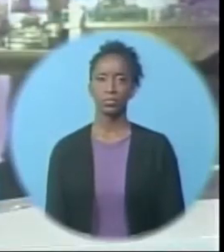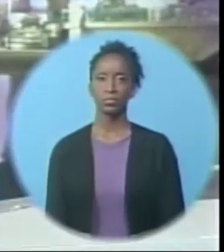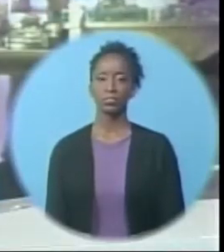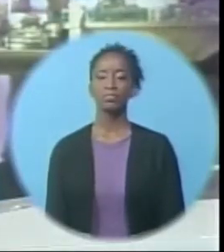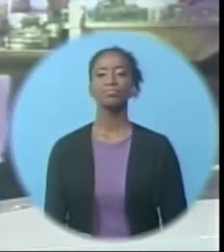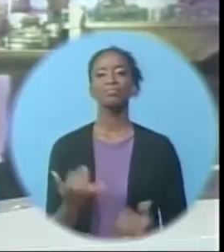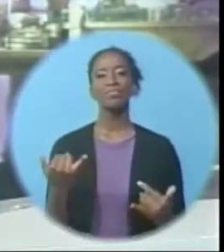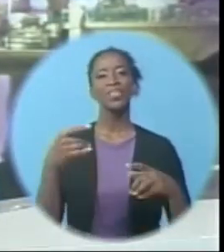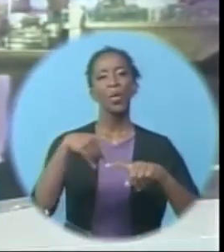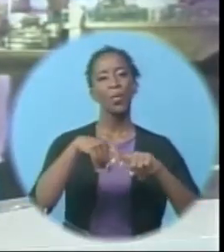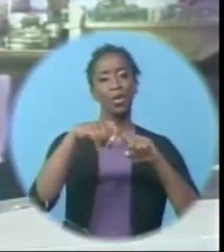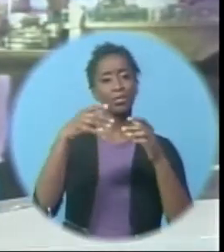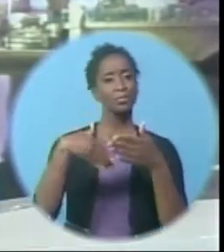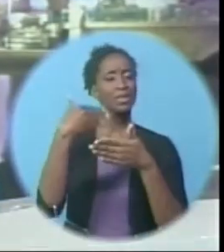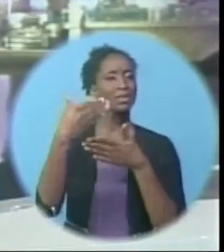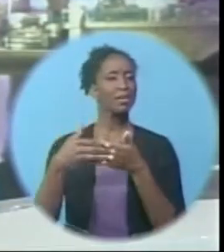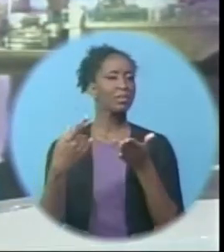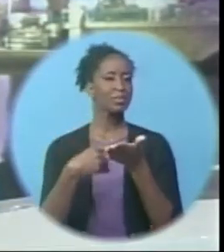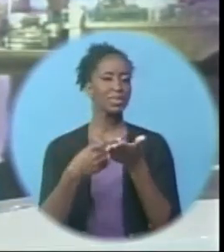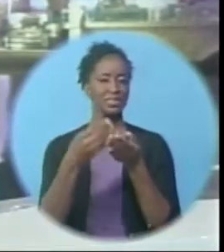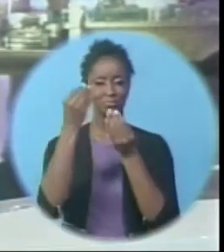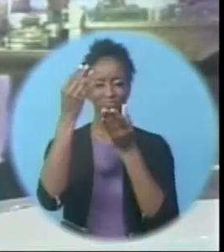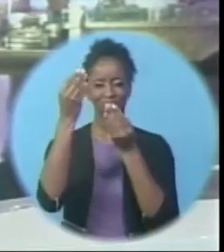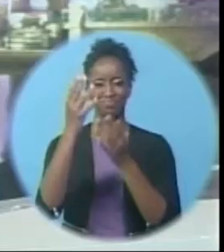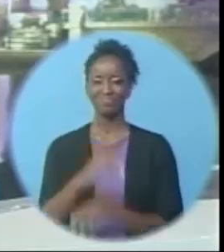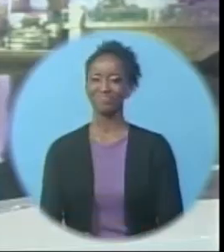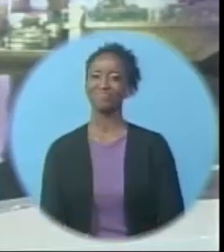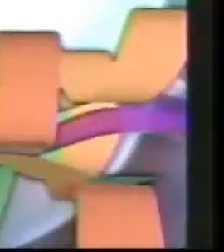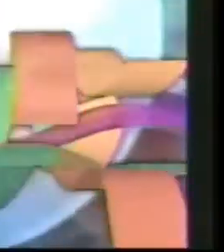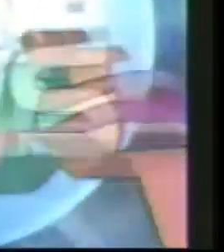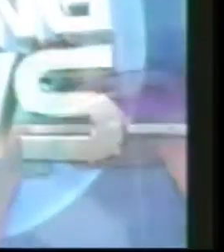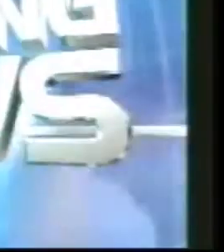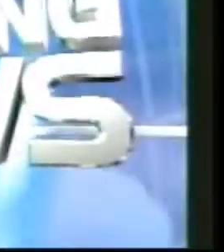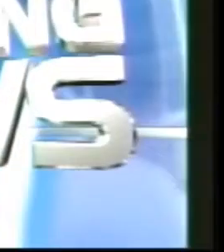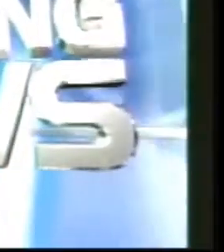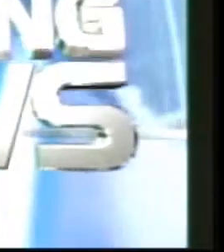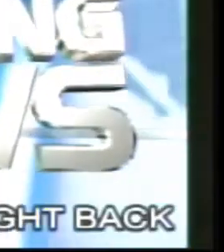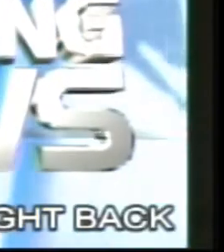We'll take a break here, but when we come back, more news.